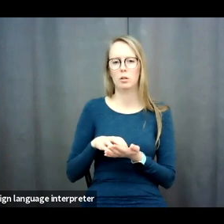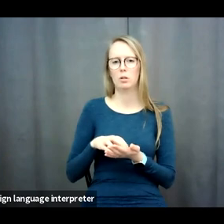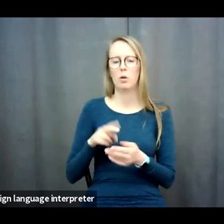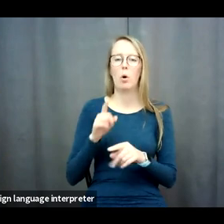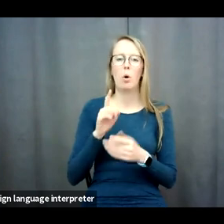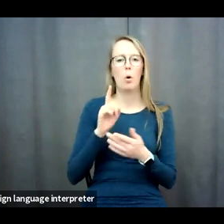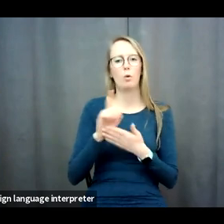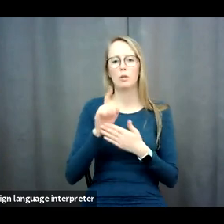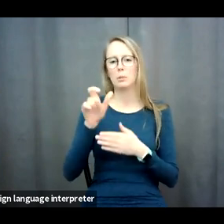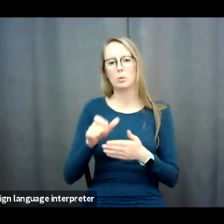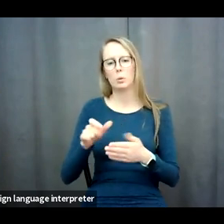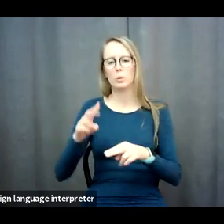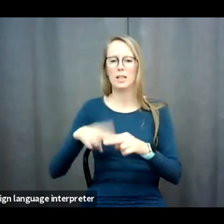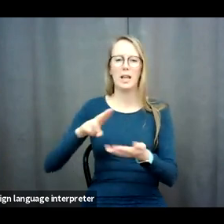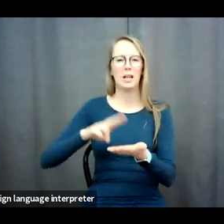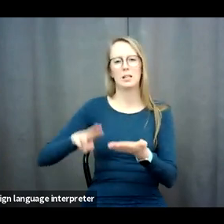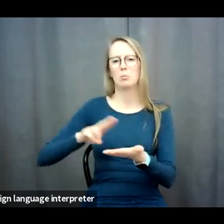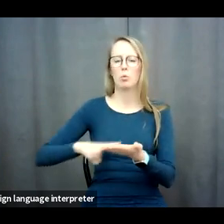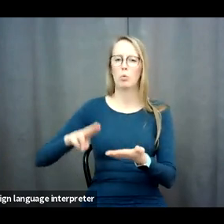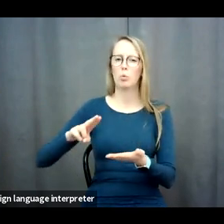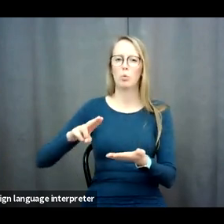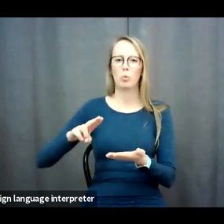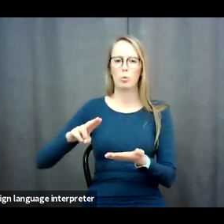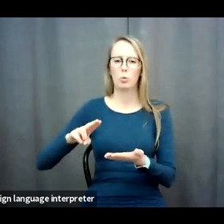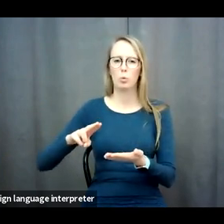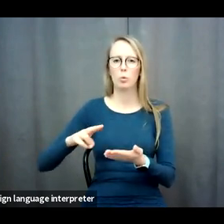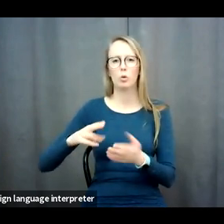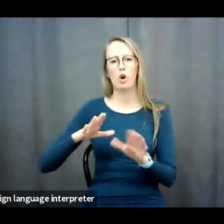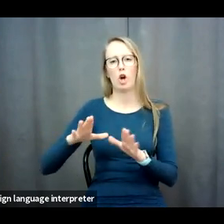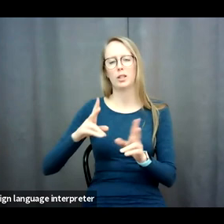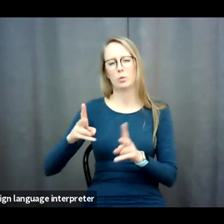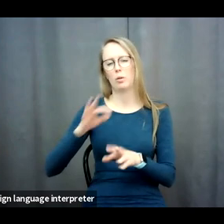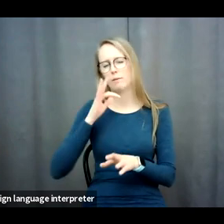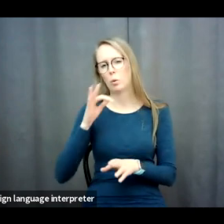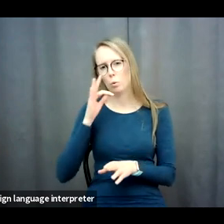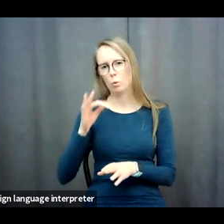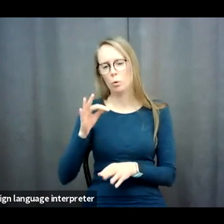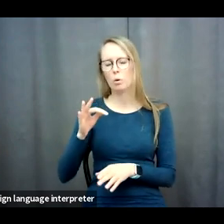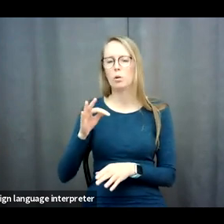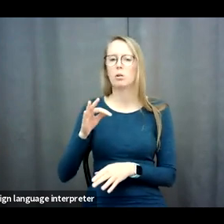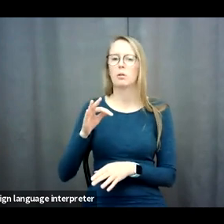officers working with this kind of these issues, and